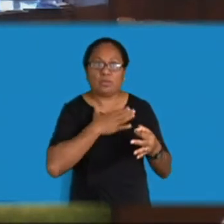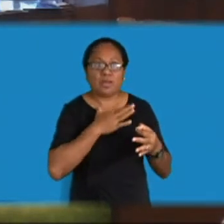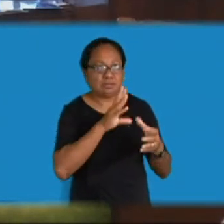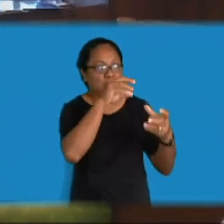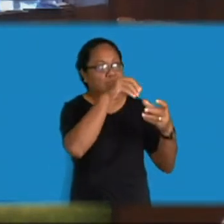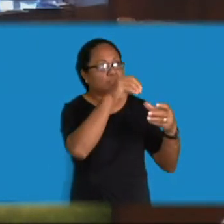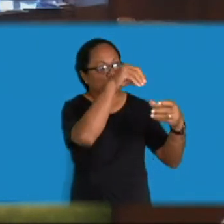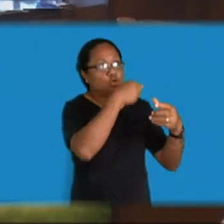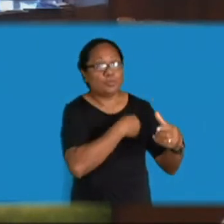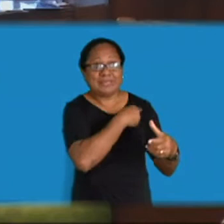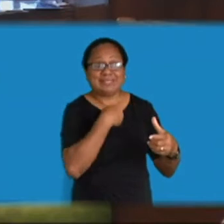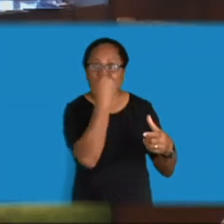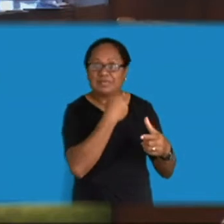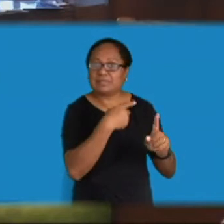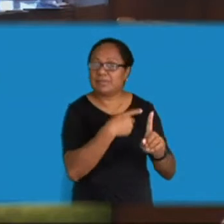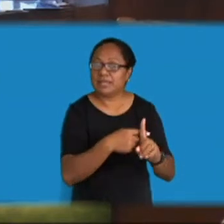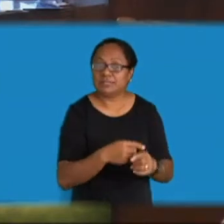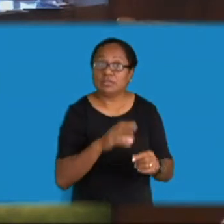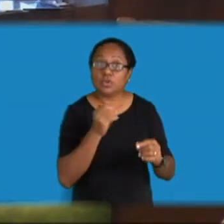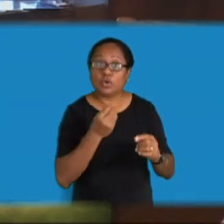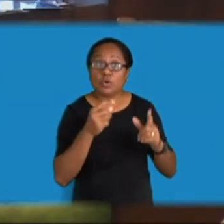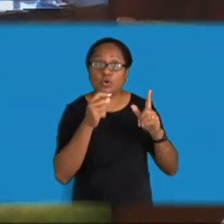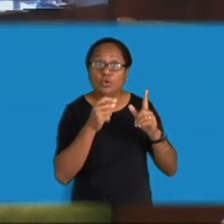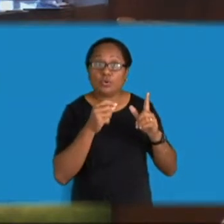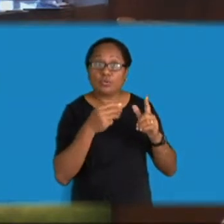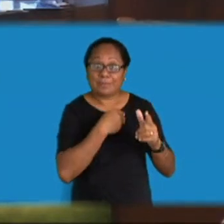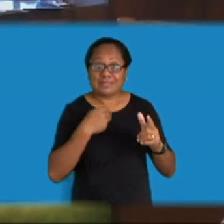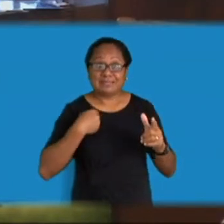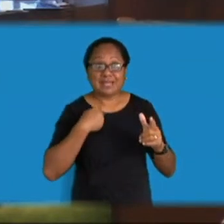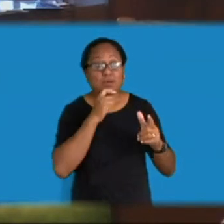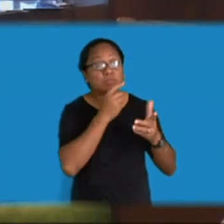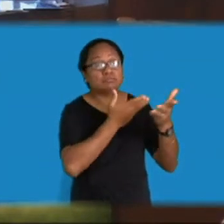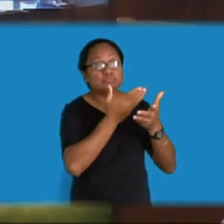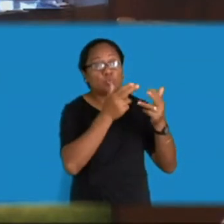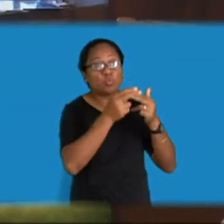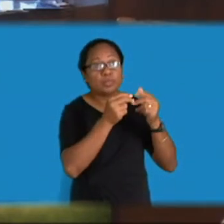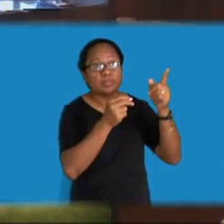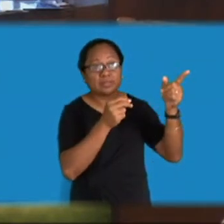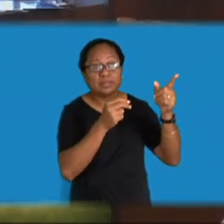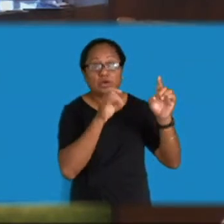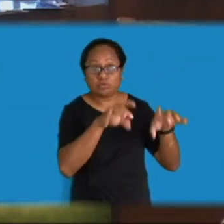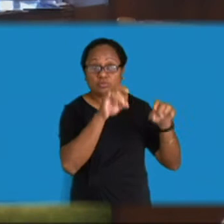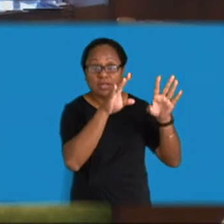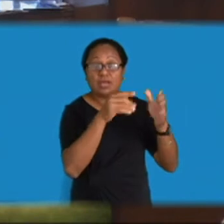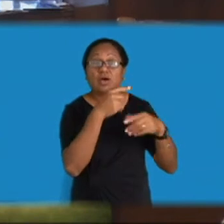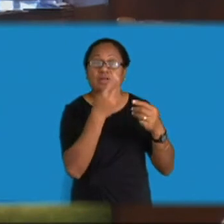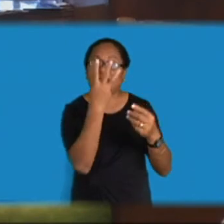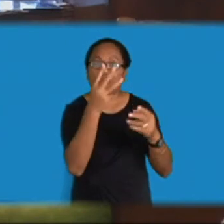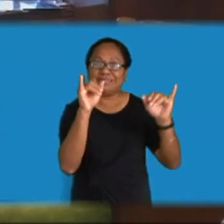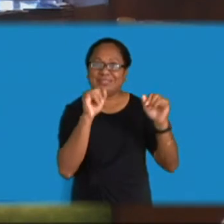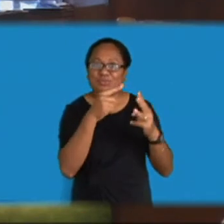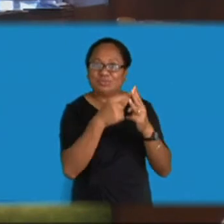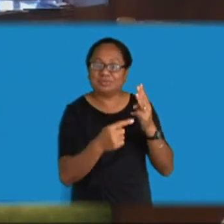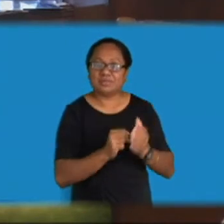Speaker, the Honourable Prime Minister will be meeting the Australian Prime Minister Malcolm Turnbull on COP23 issues. And we will